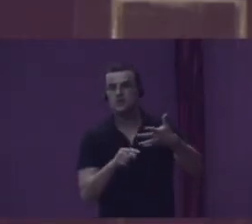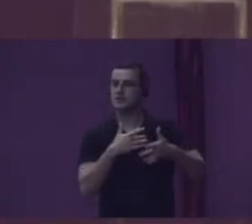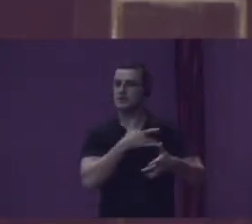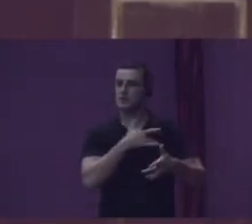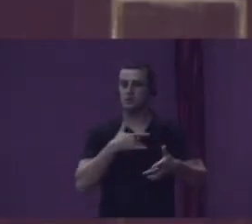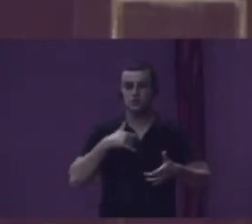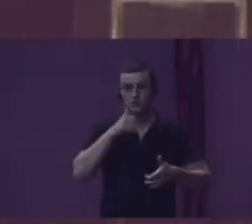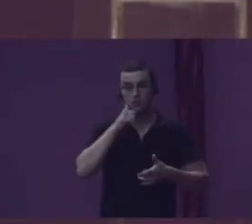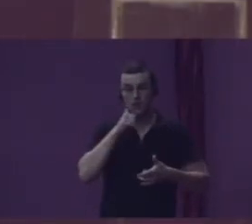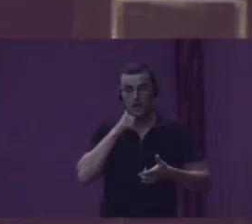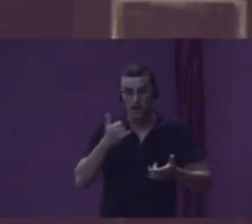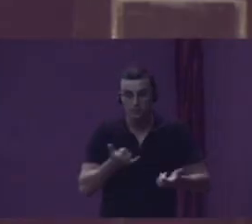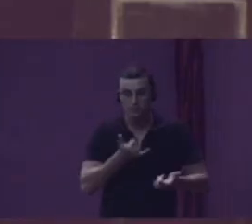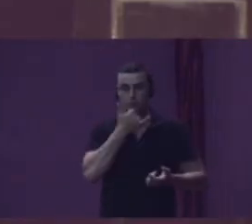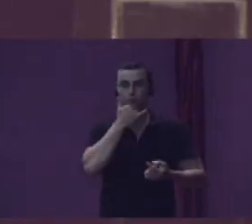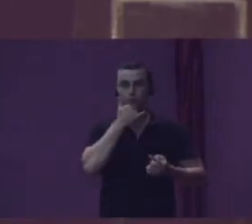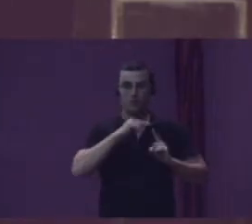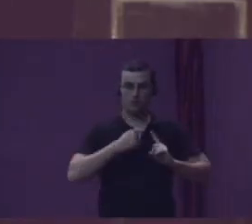AIDS causes as well.